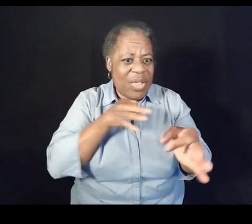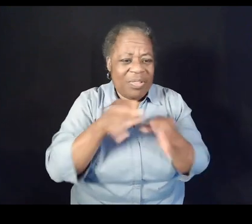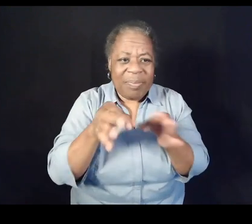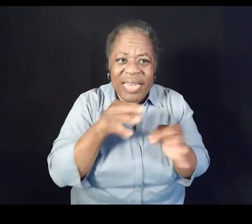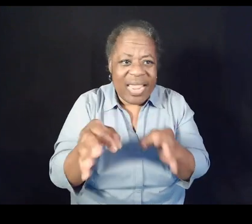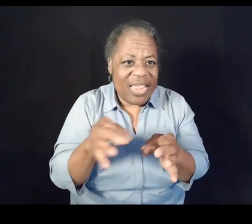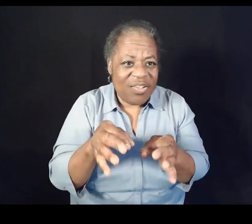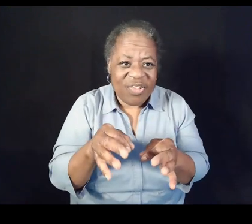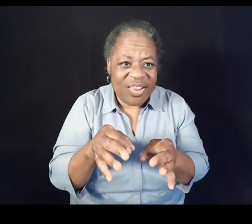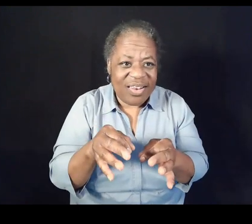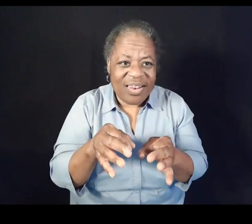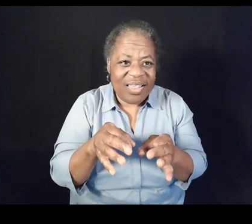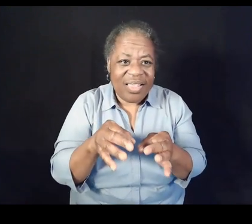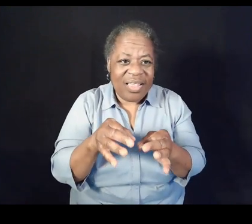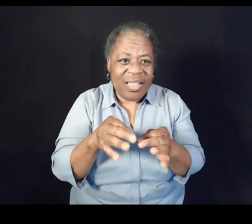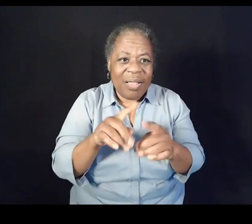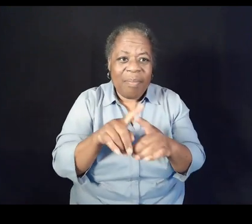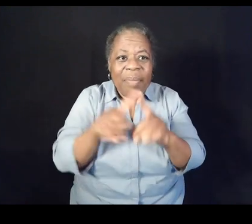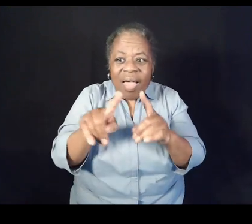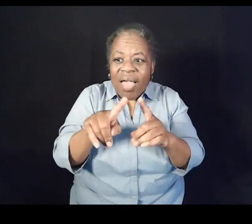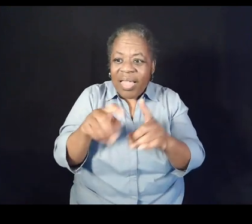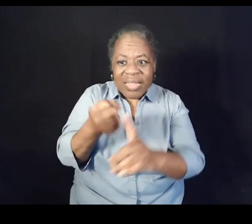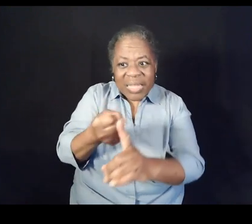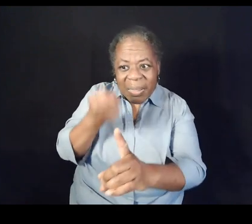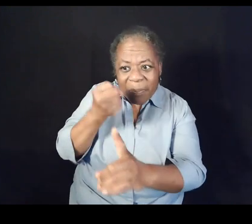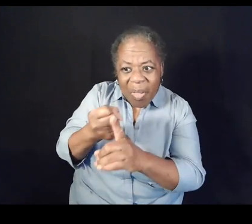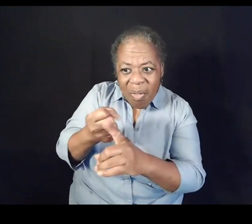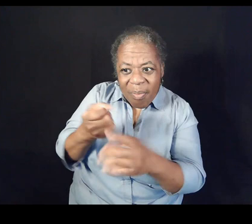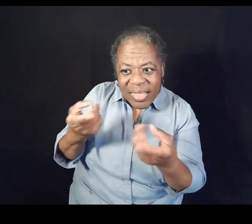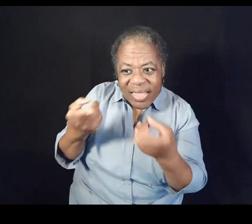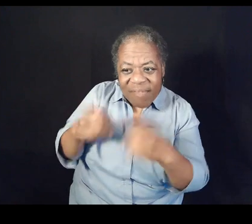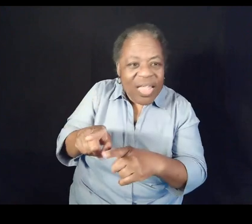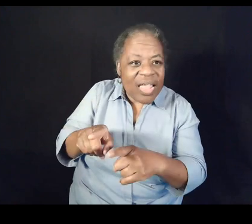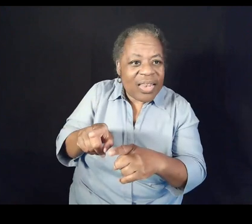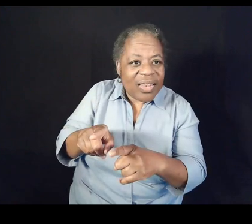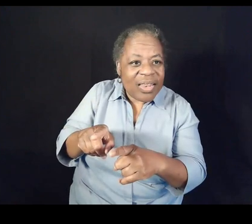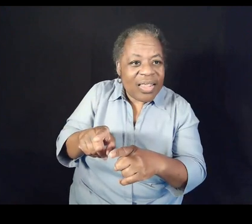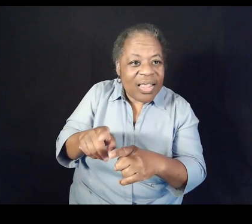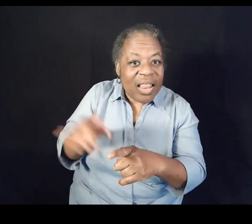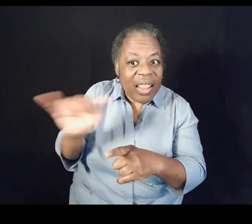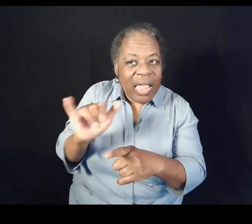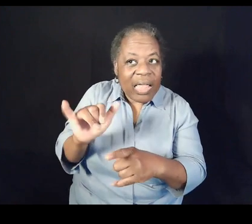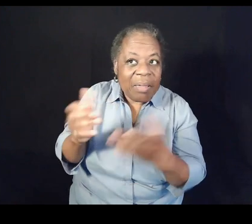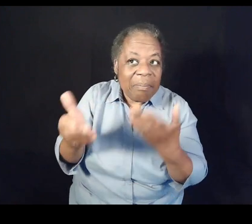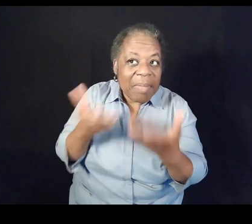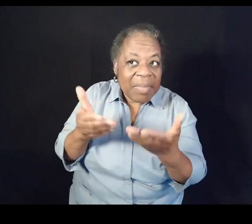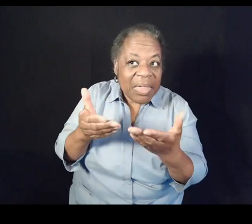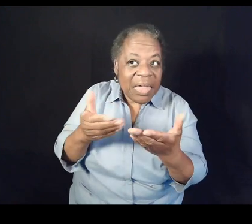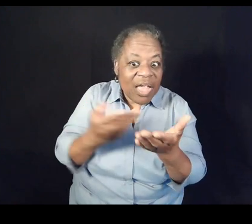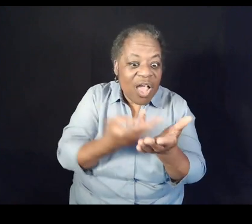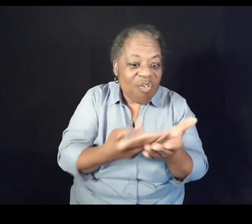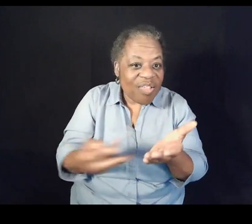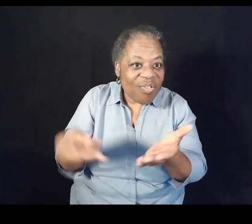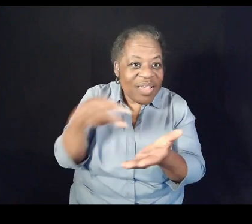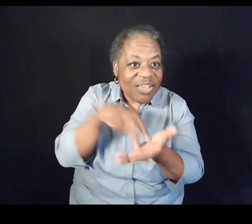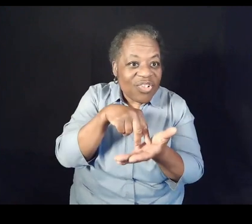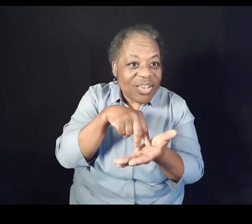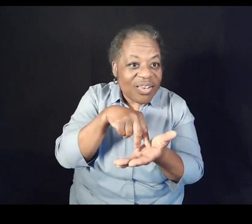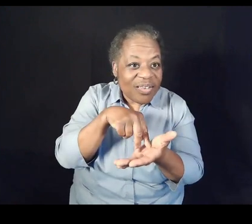from a catalytic and transformative event, like, say, a resurrection.